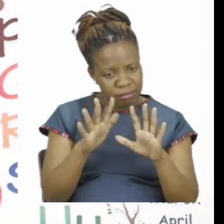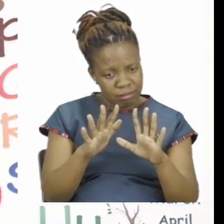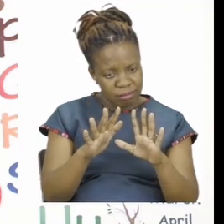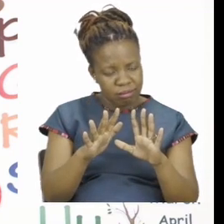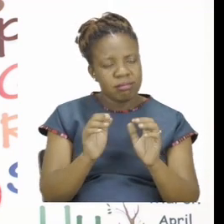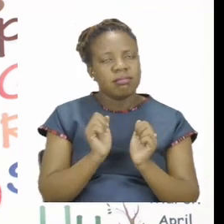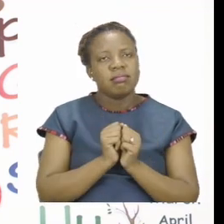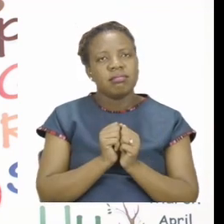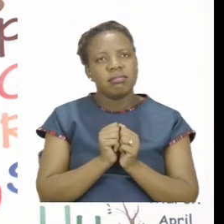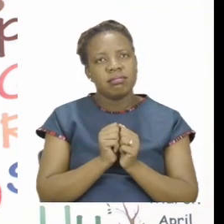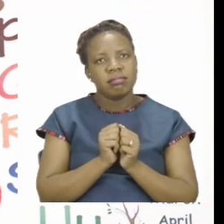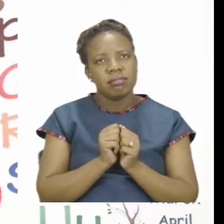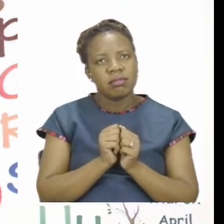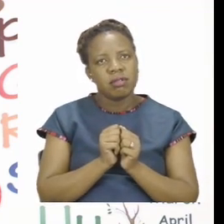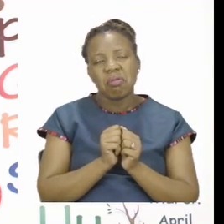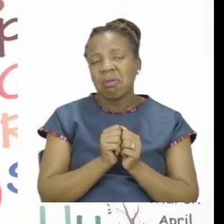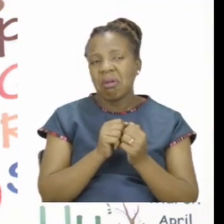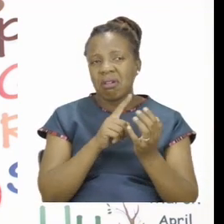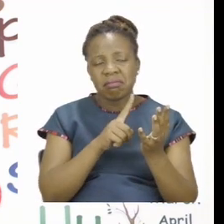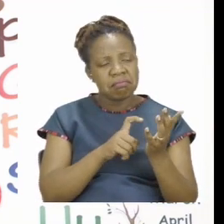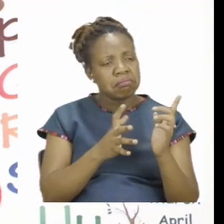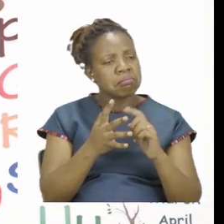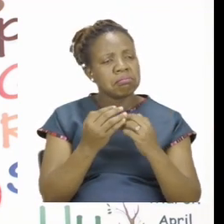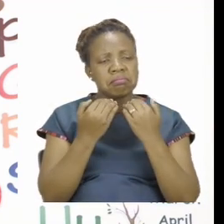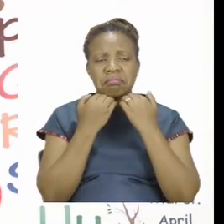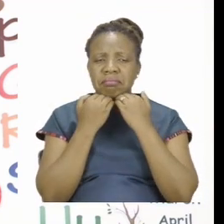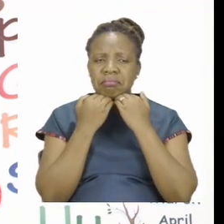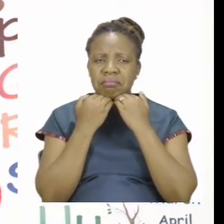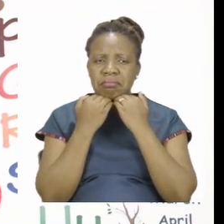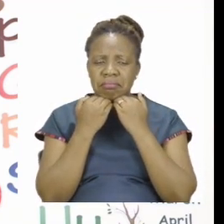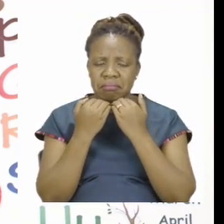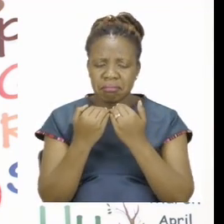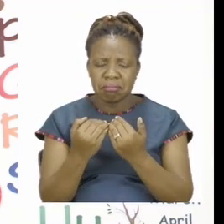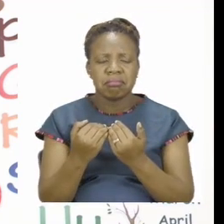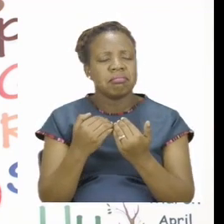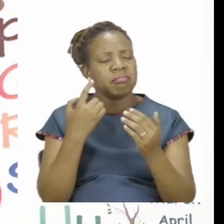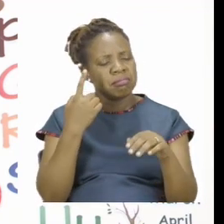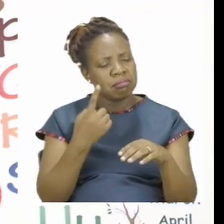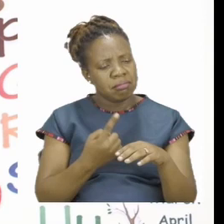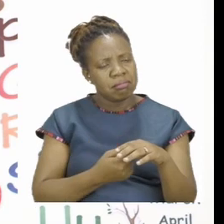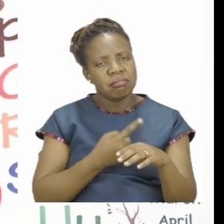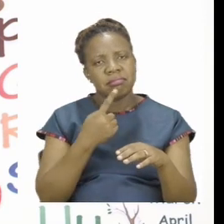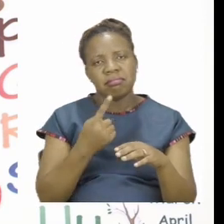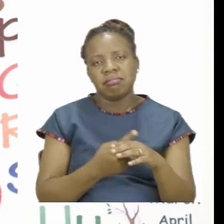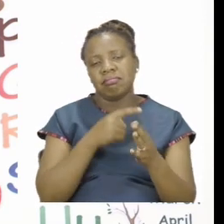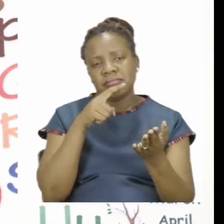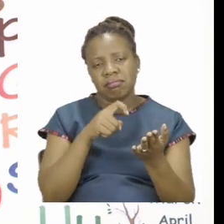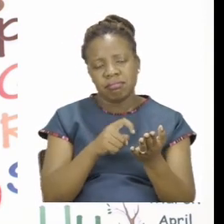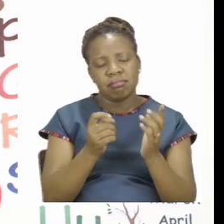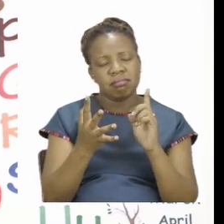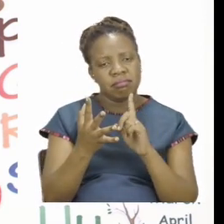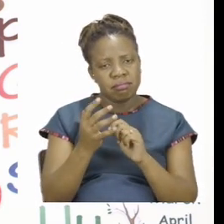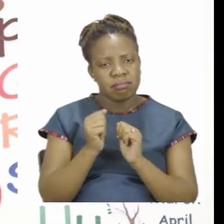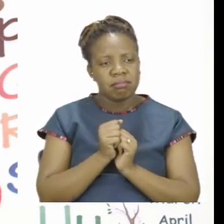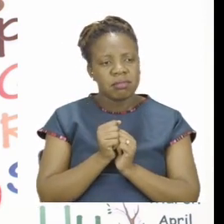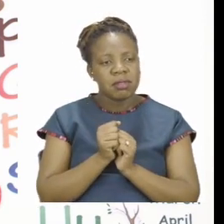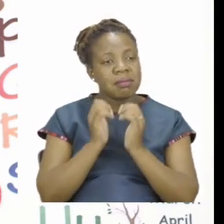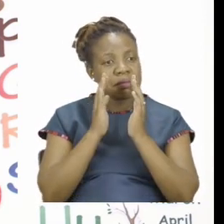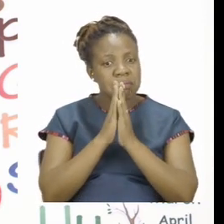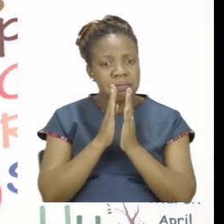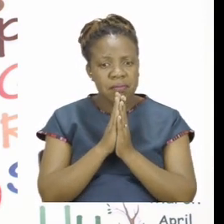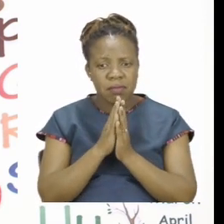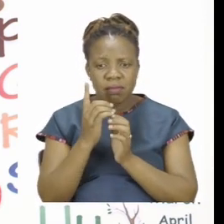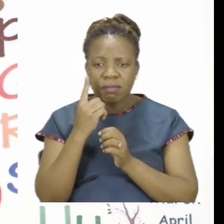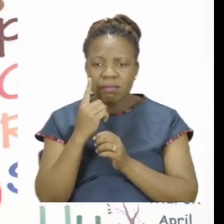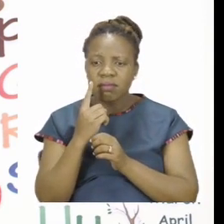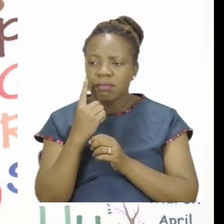lives right now. So you make sure that you sanitize as regularly as possible. And don't be afraid to tell the next person to sanitize